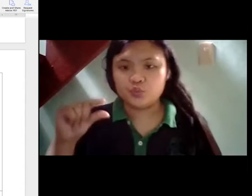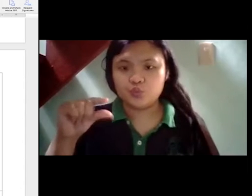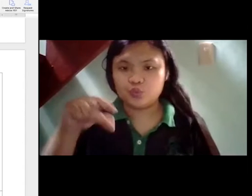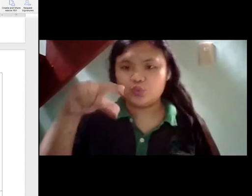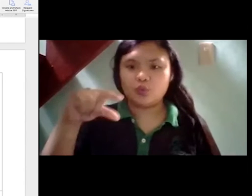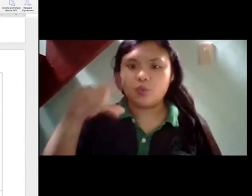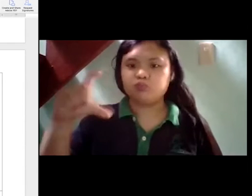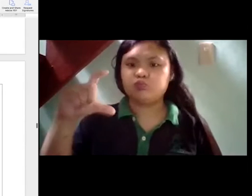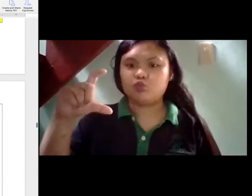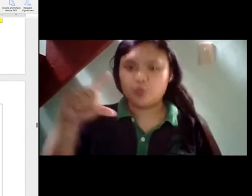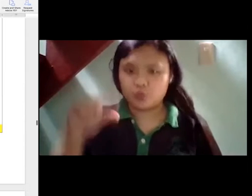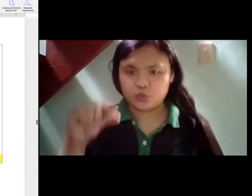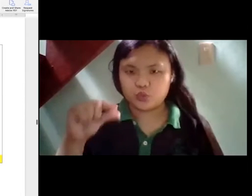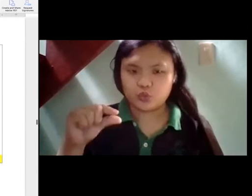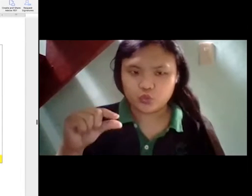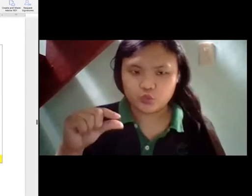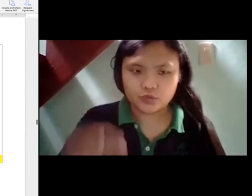Okay.